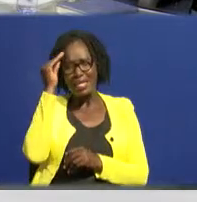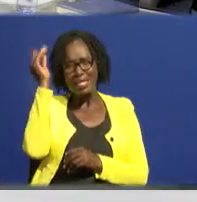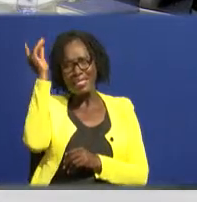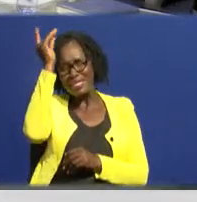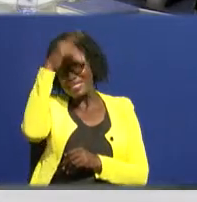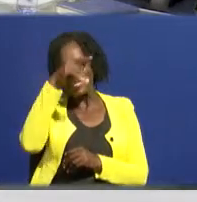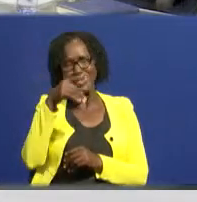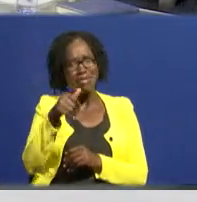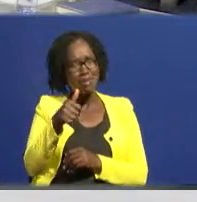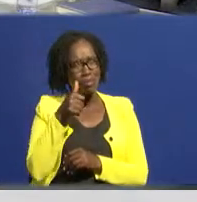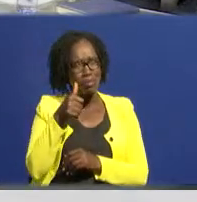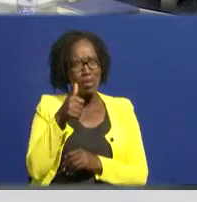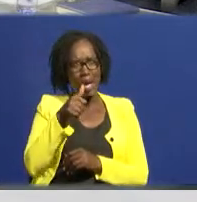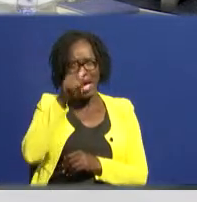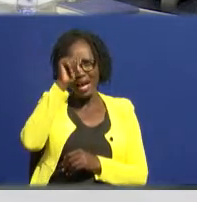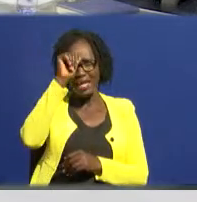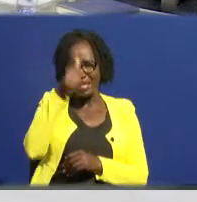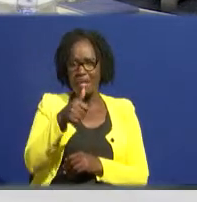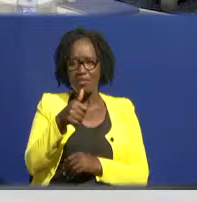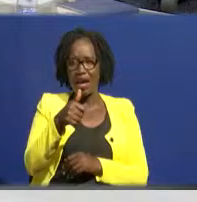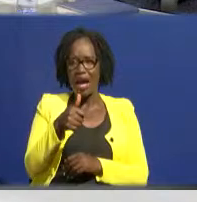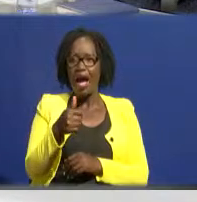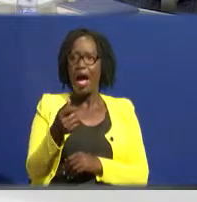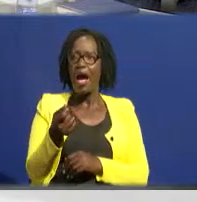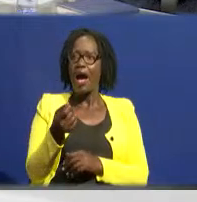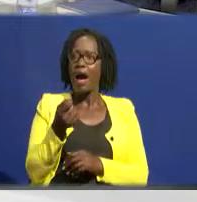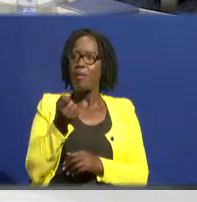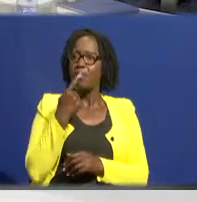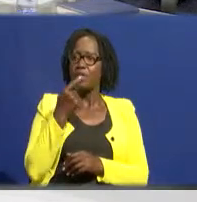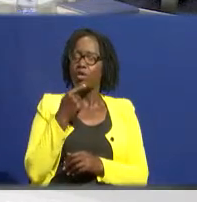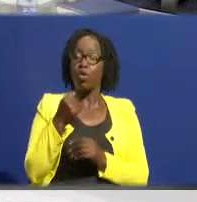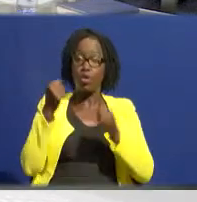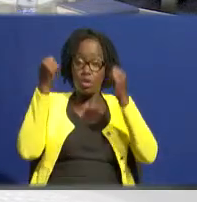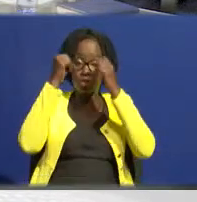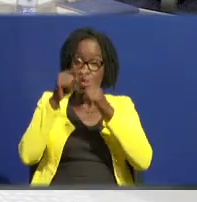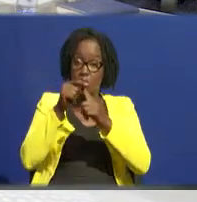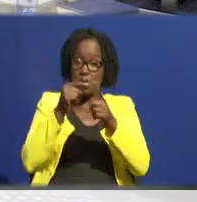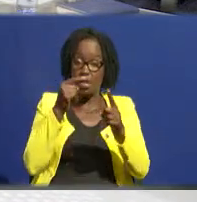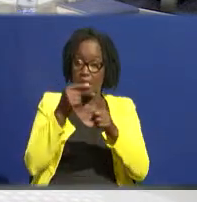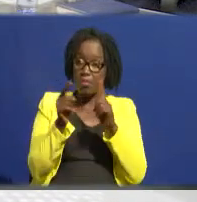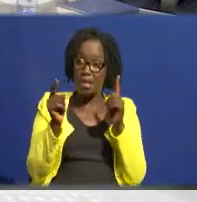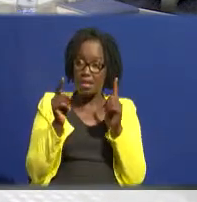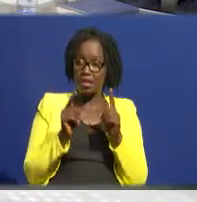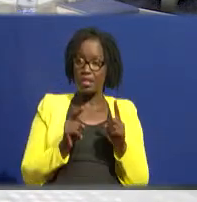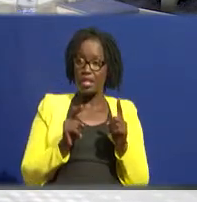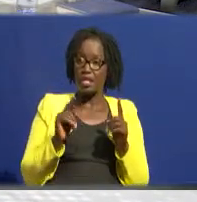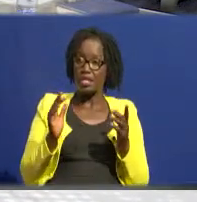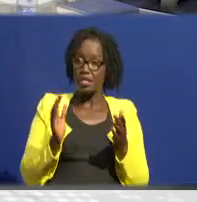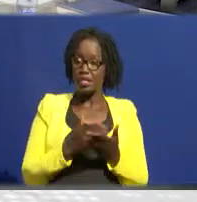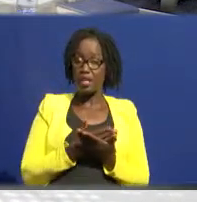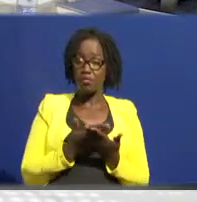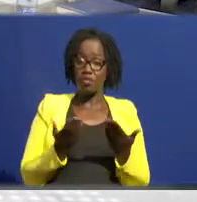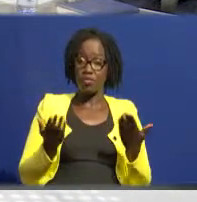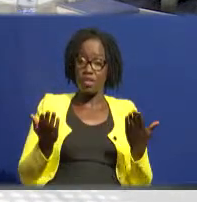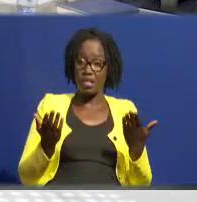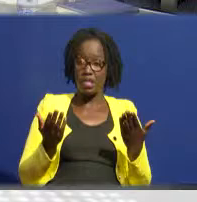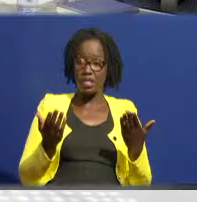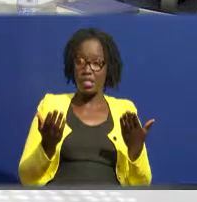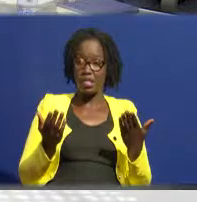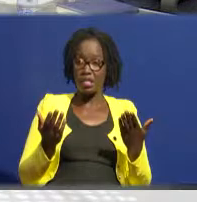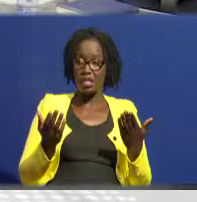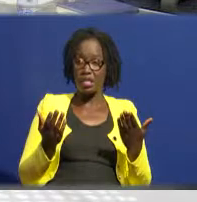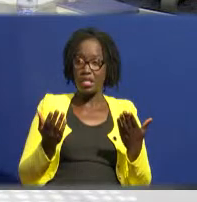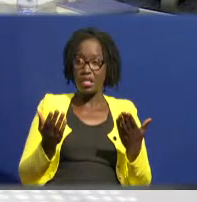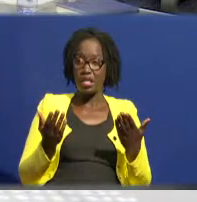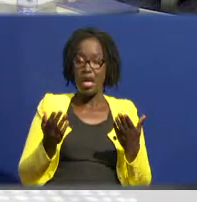degrees. We had a med student who was also murdered. But unfortunately, some of this is largely because